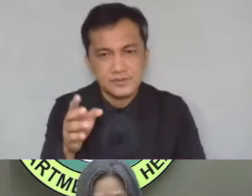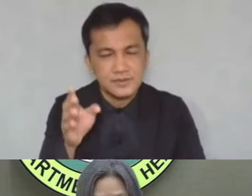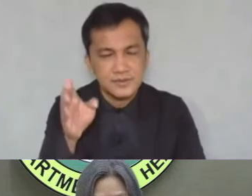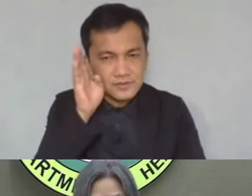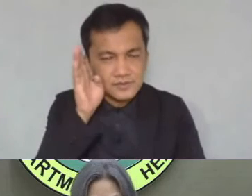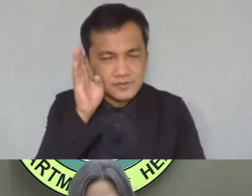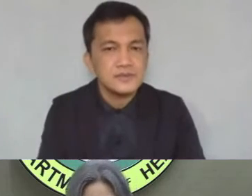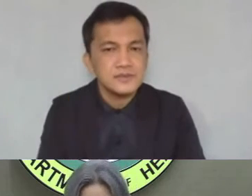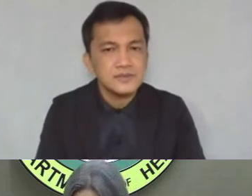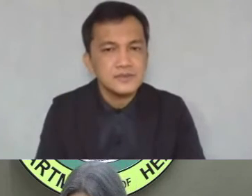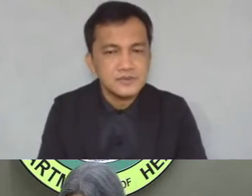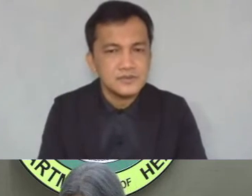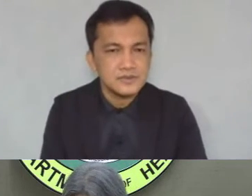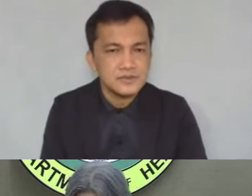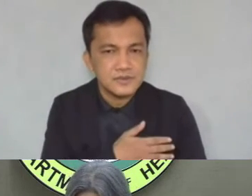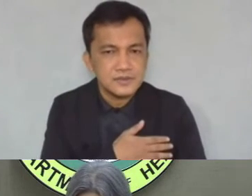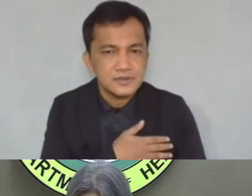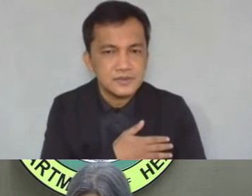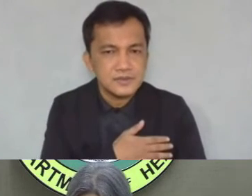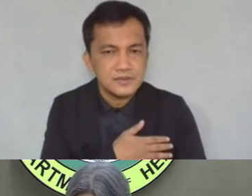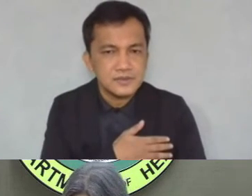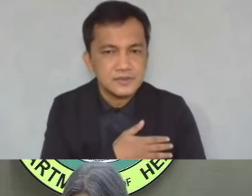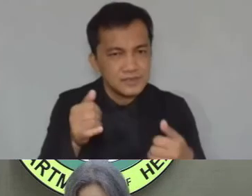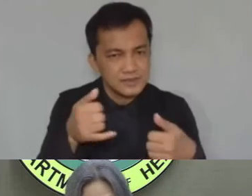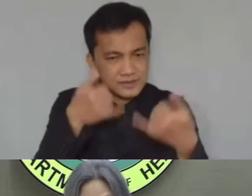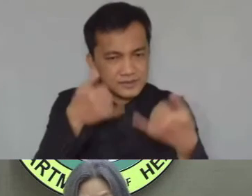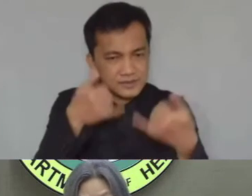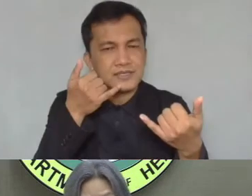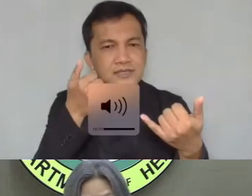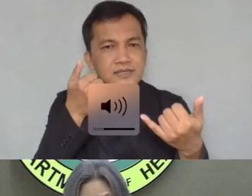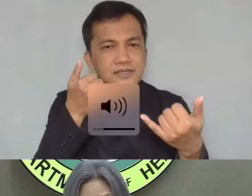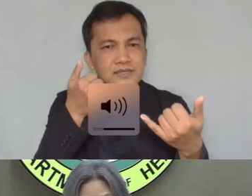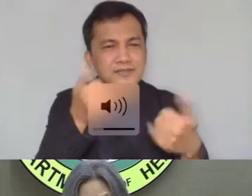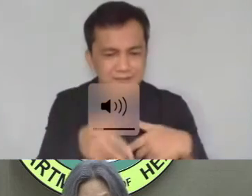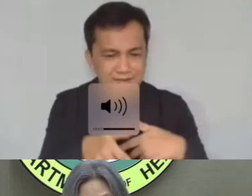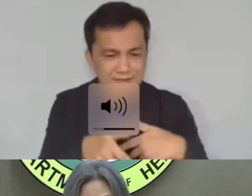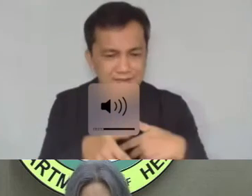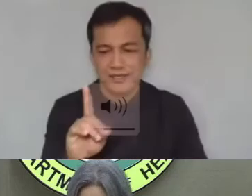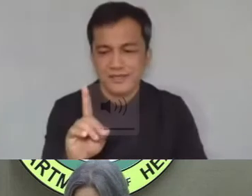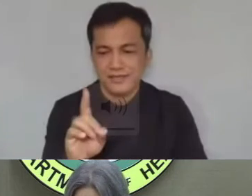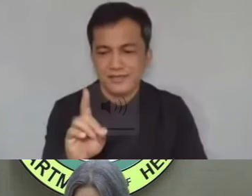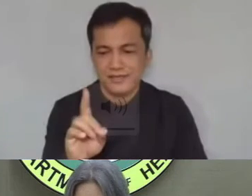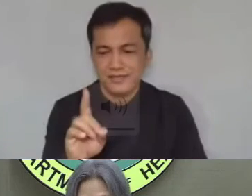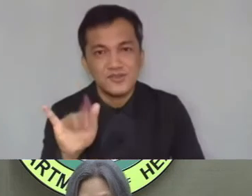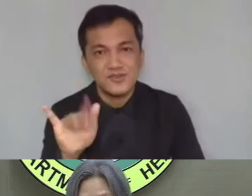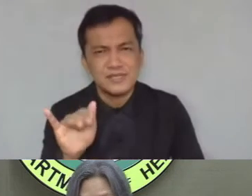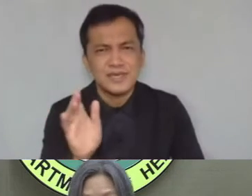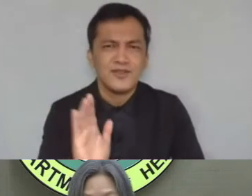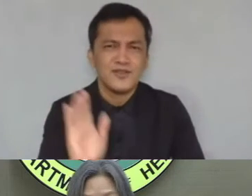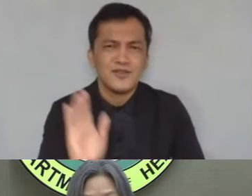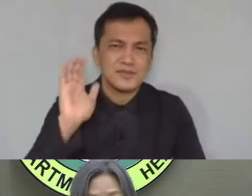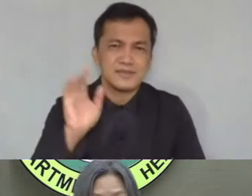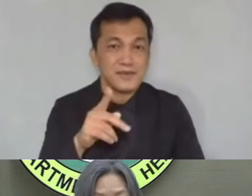I need to greet Dr. Belen Dofitas, who initiated teledermatology a long time